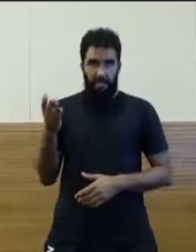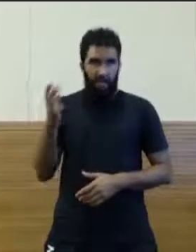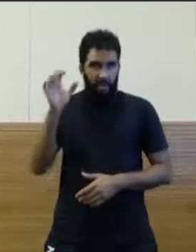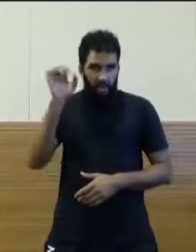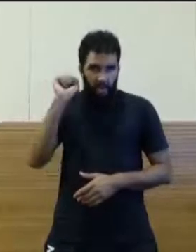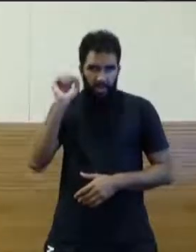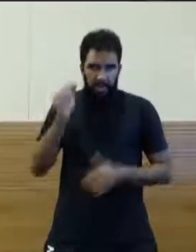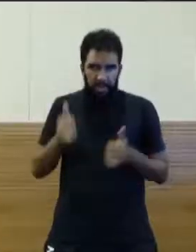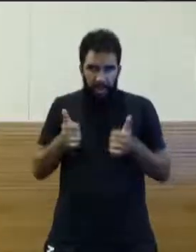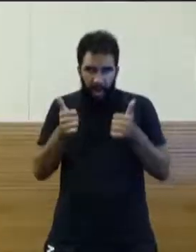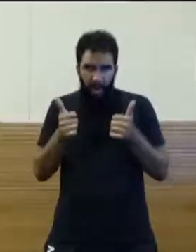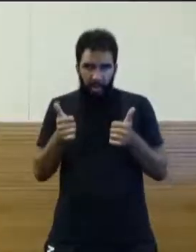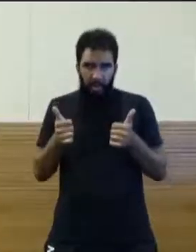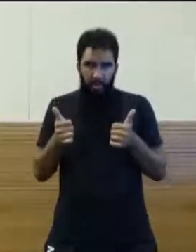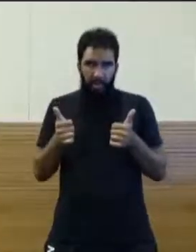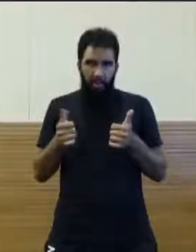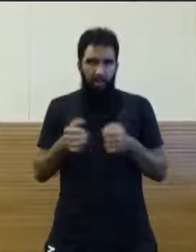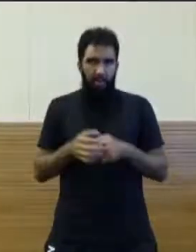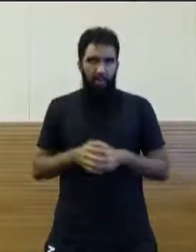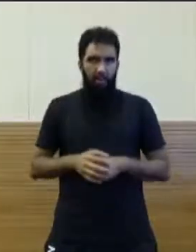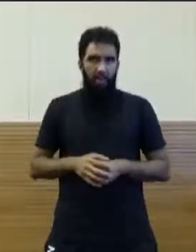Can you hear me?